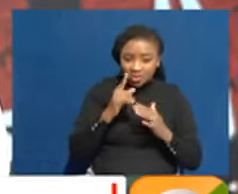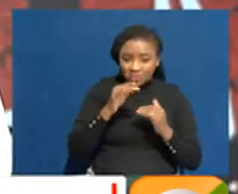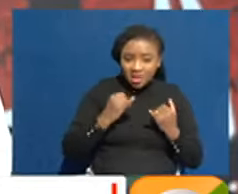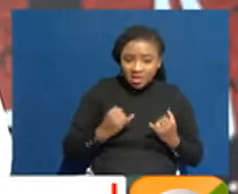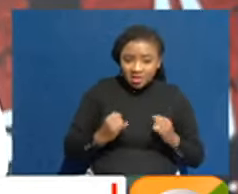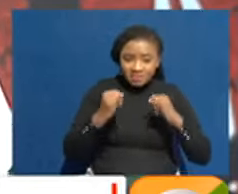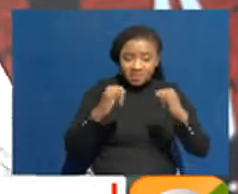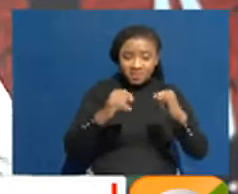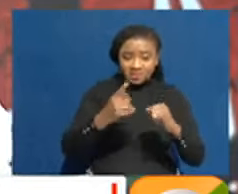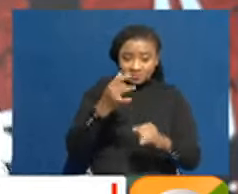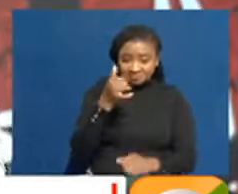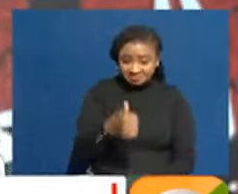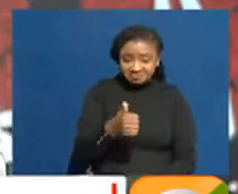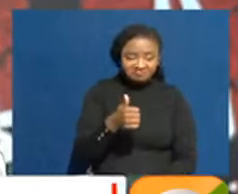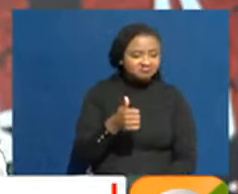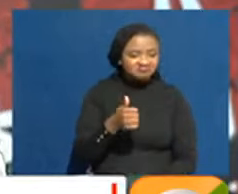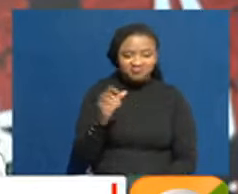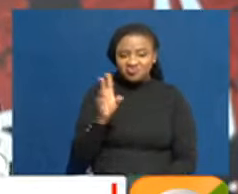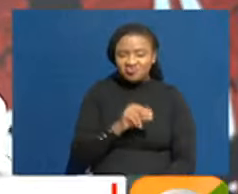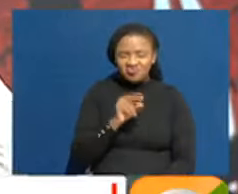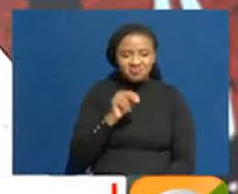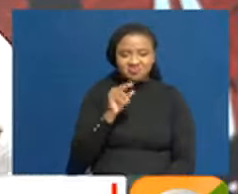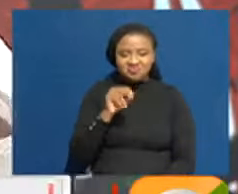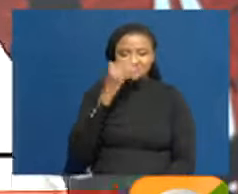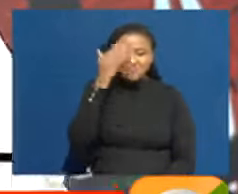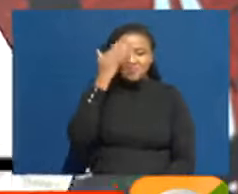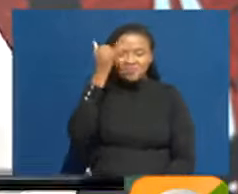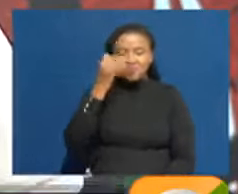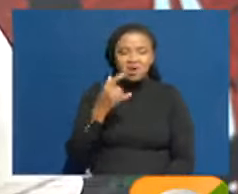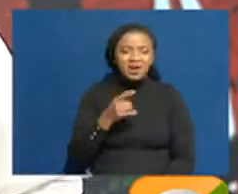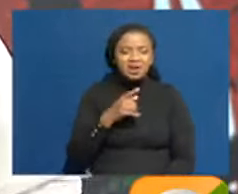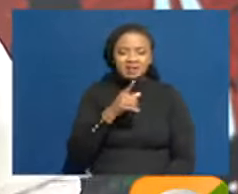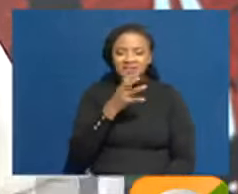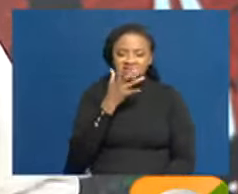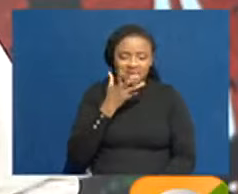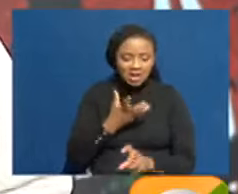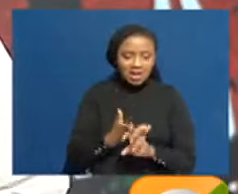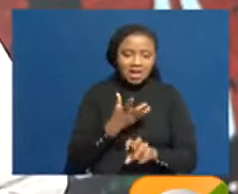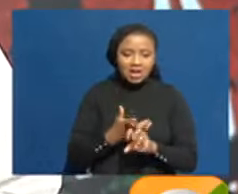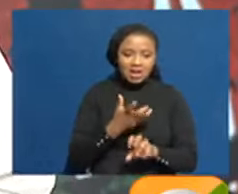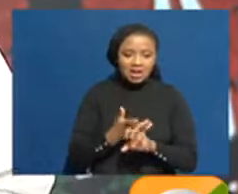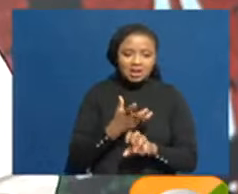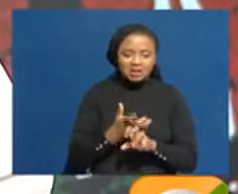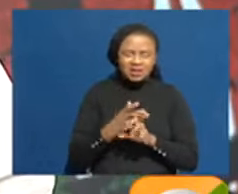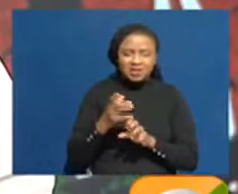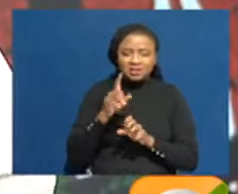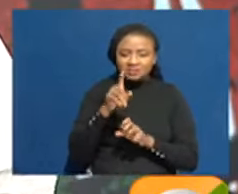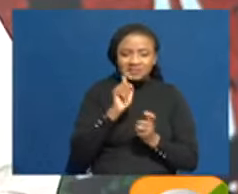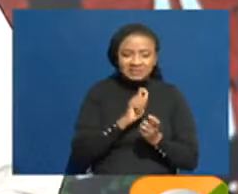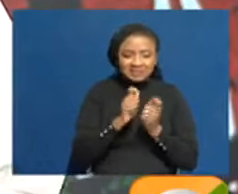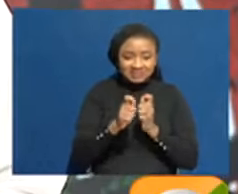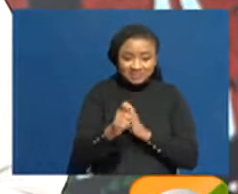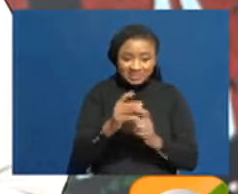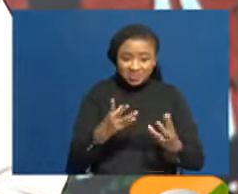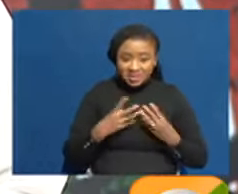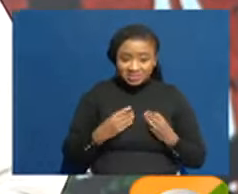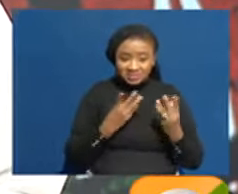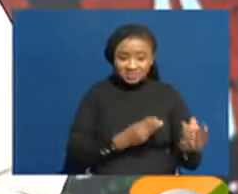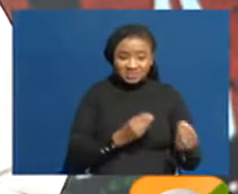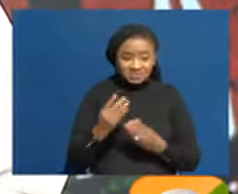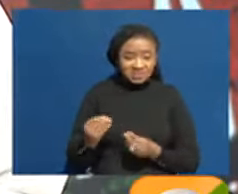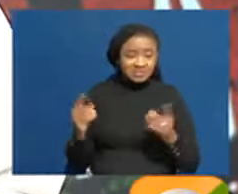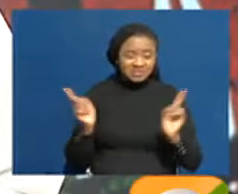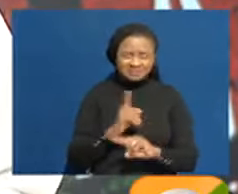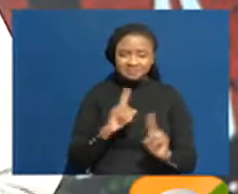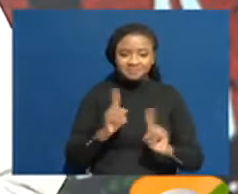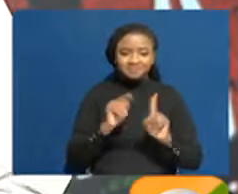Because of our ancient regime, what I call our ancient regime, it's very difficult to reform. Change is not easy. And